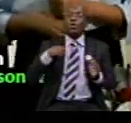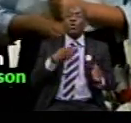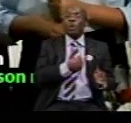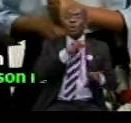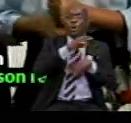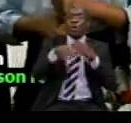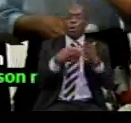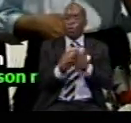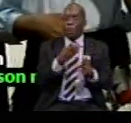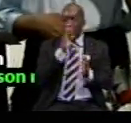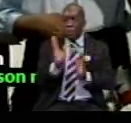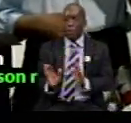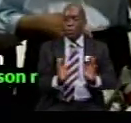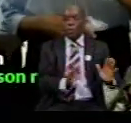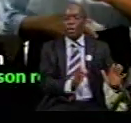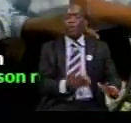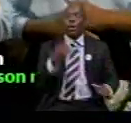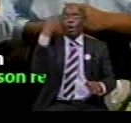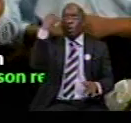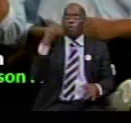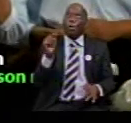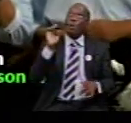ready for his